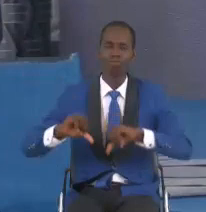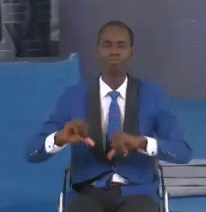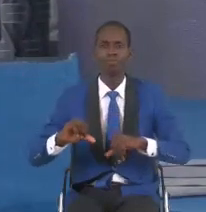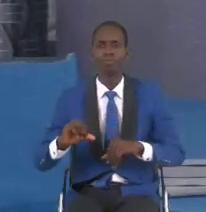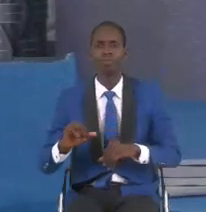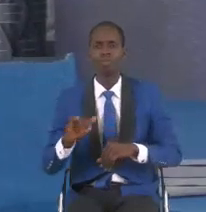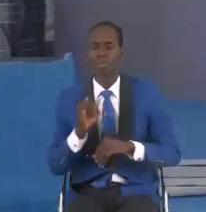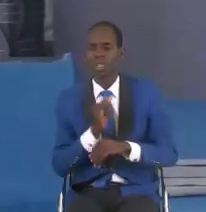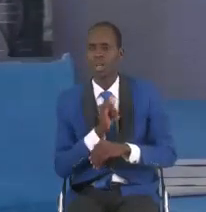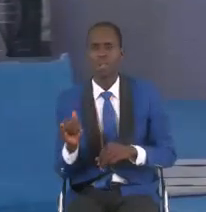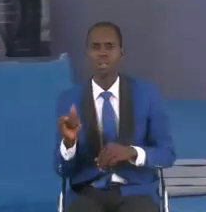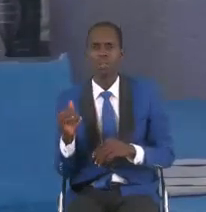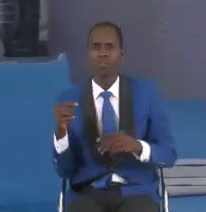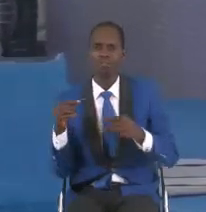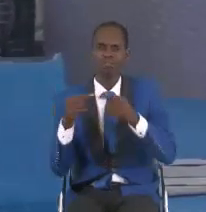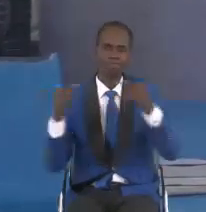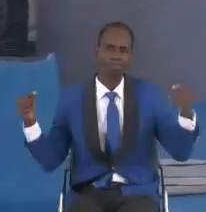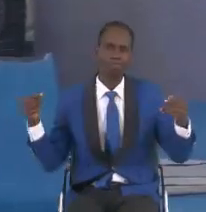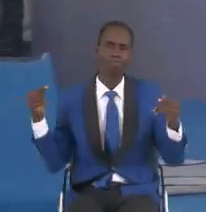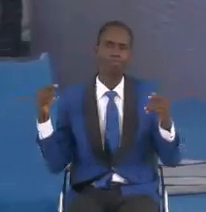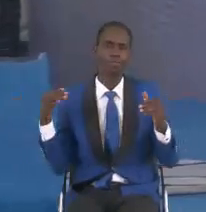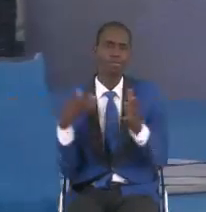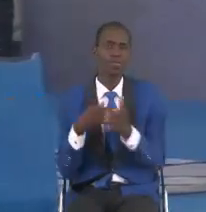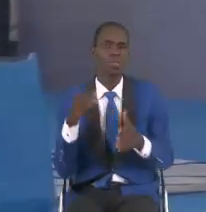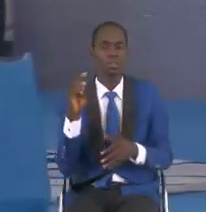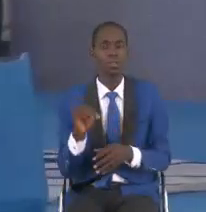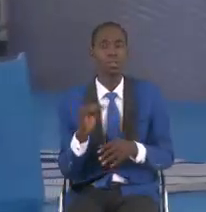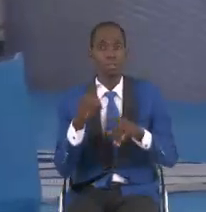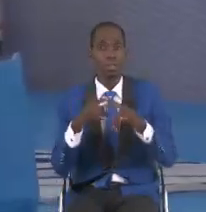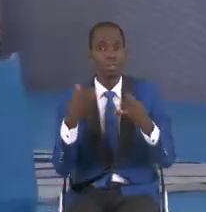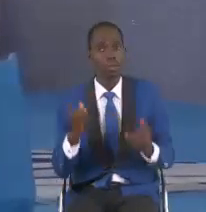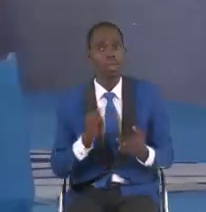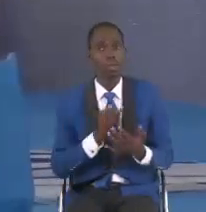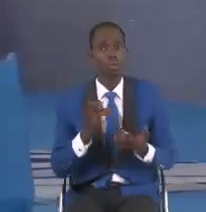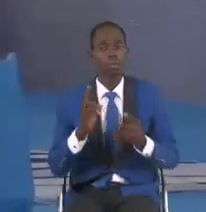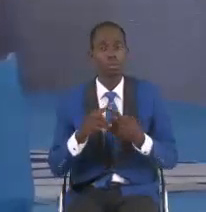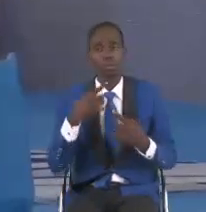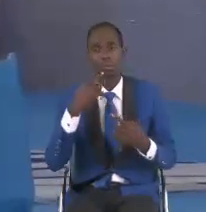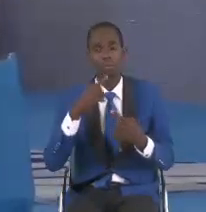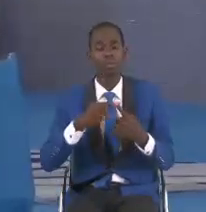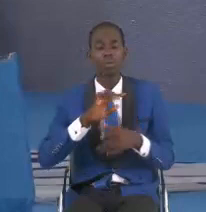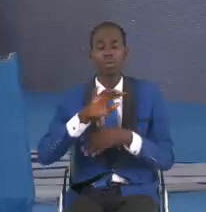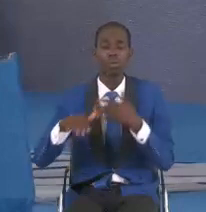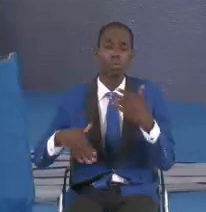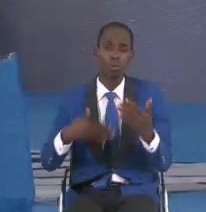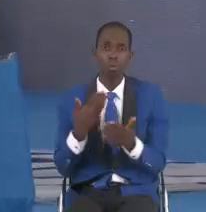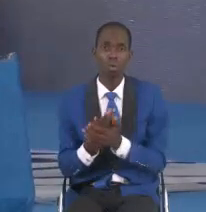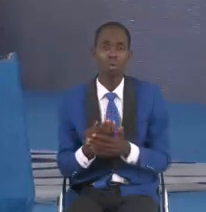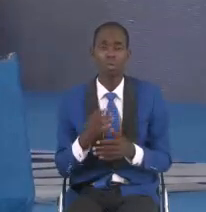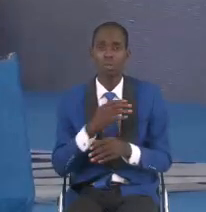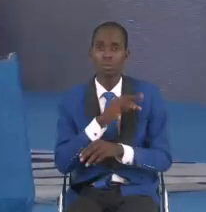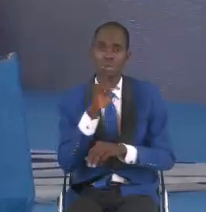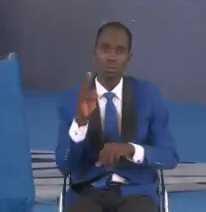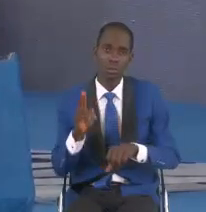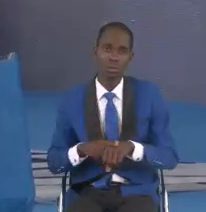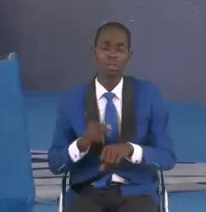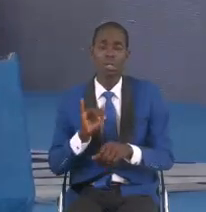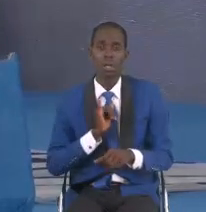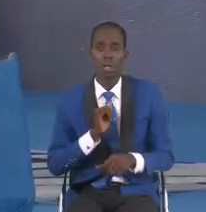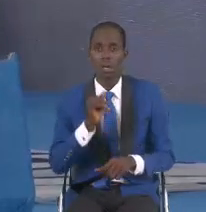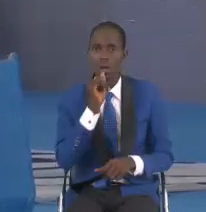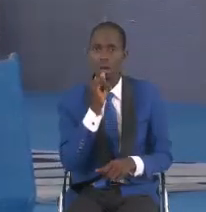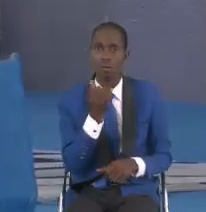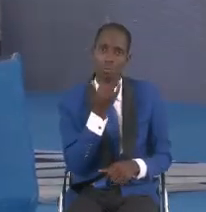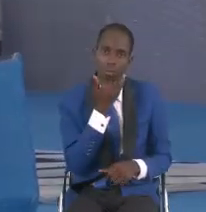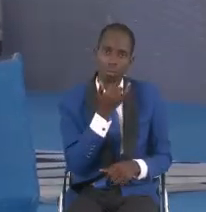him. But now I want to tell you, and I want to tell the whole nation, I am wrong. He